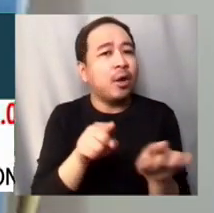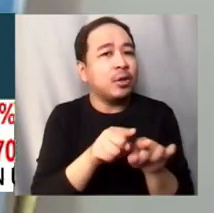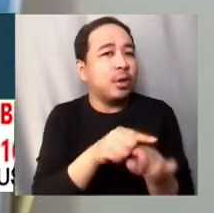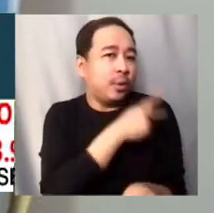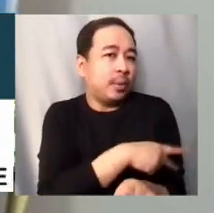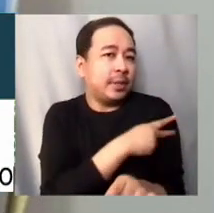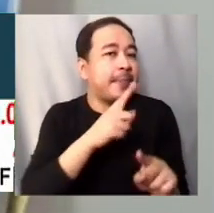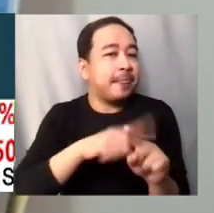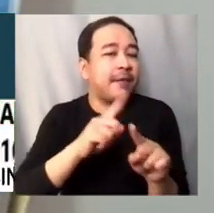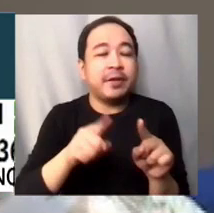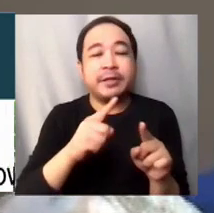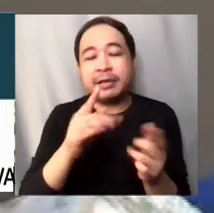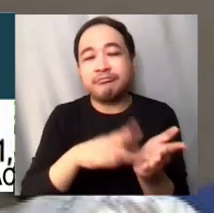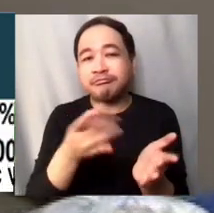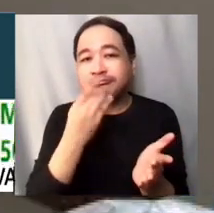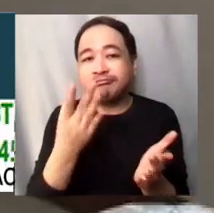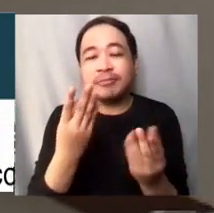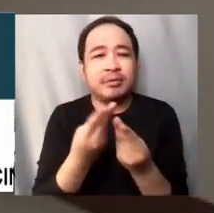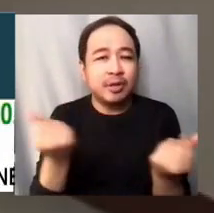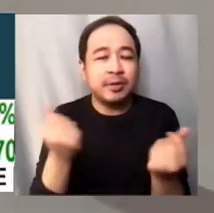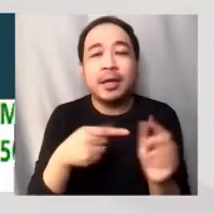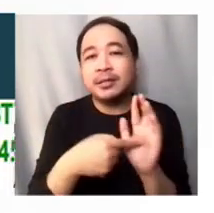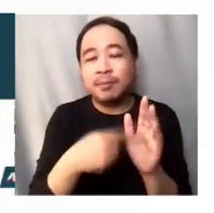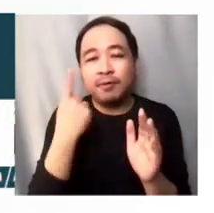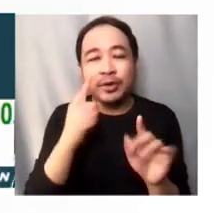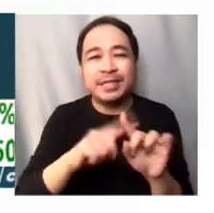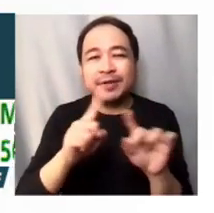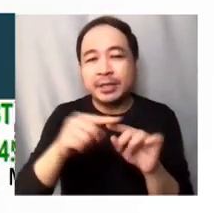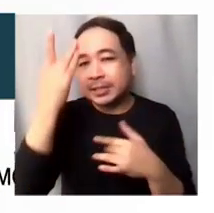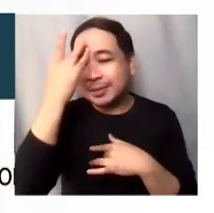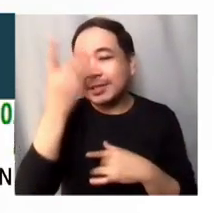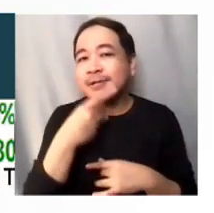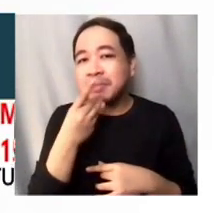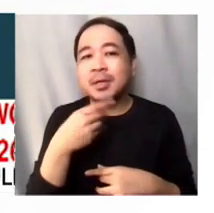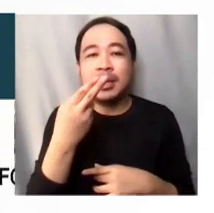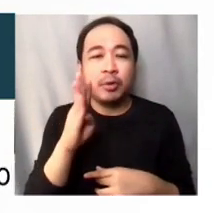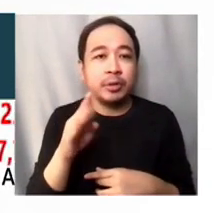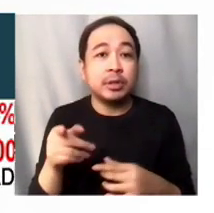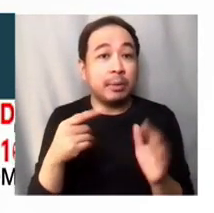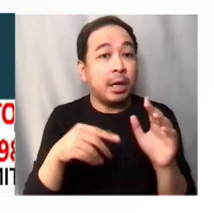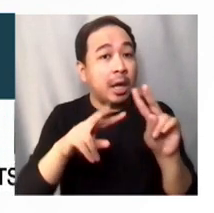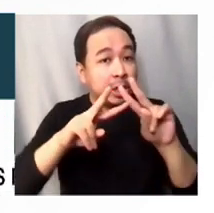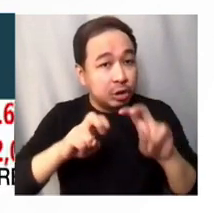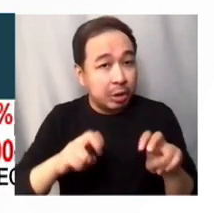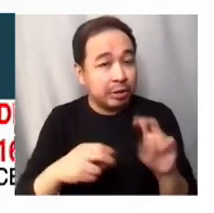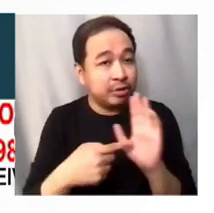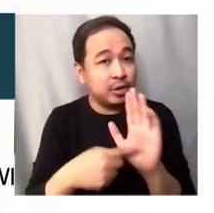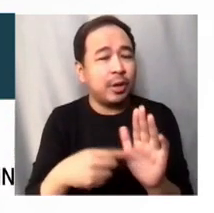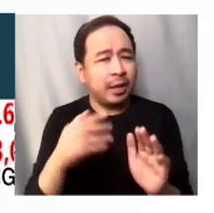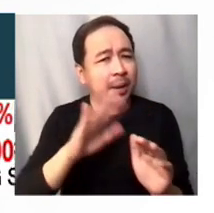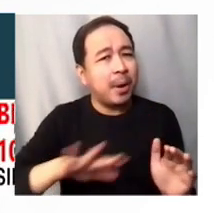for lifestyle diseases like diabetes and hypertension. Maklufi also says studies show there are about 3.7